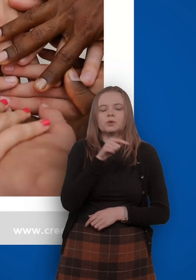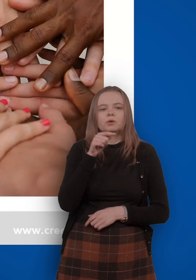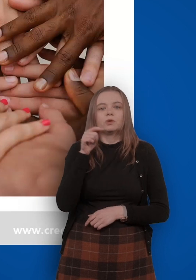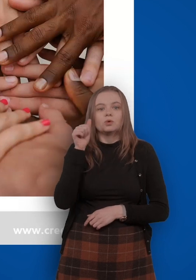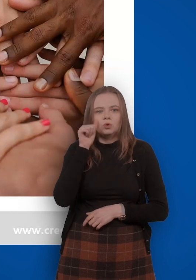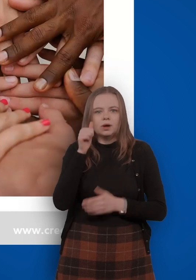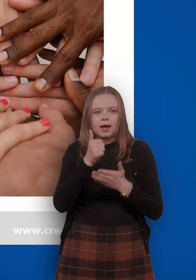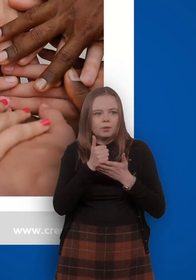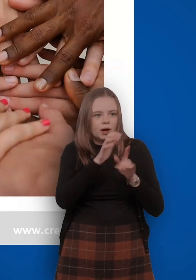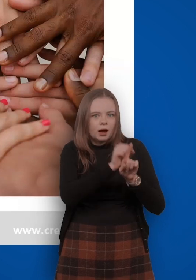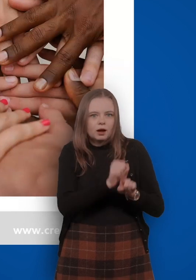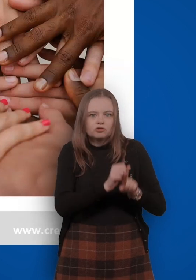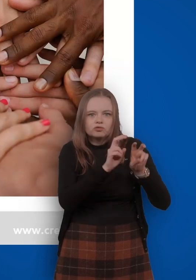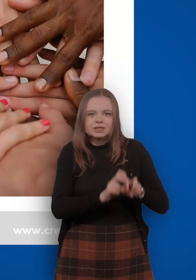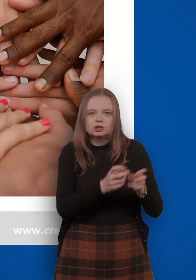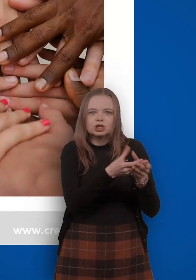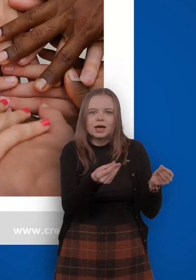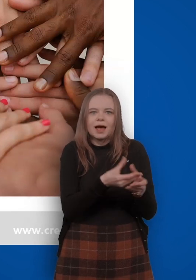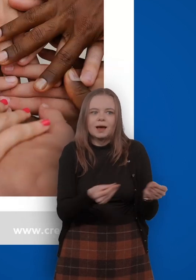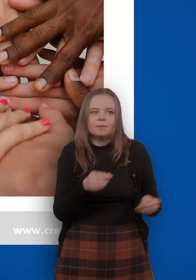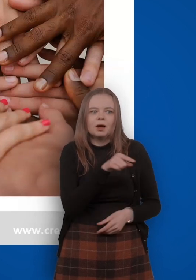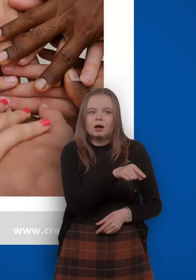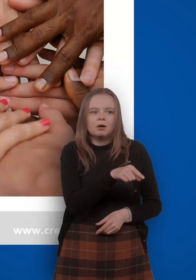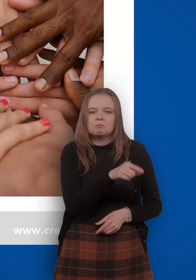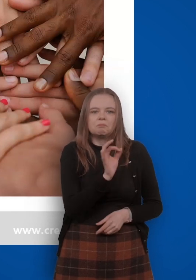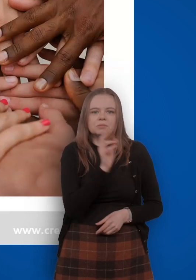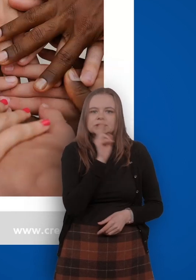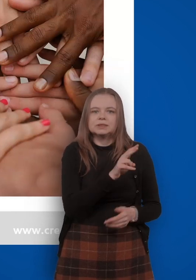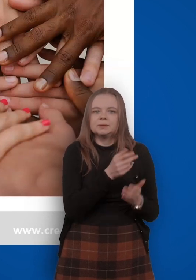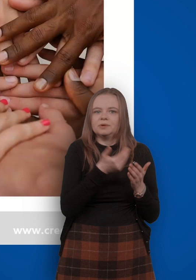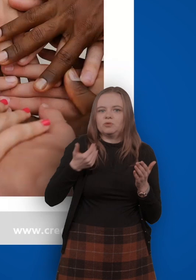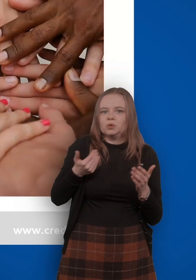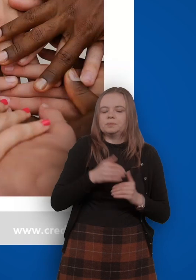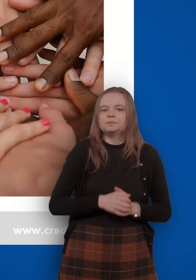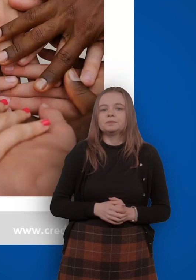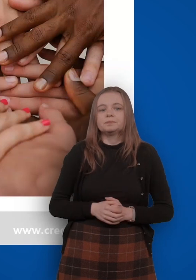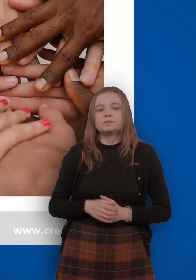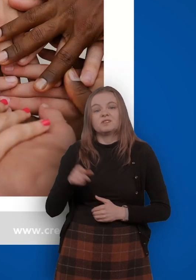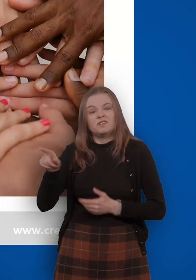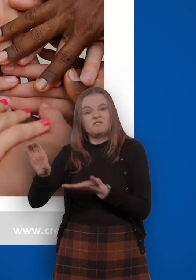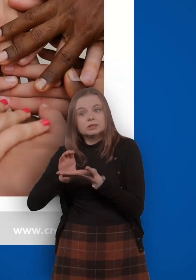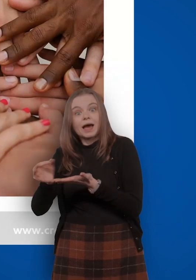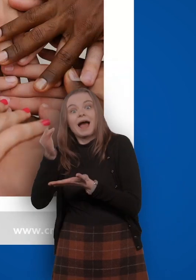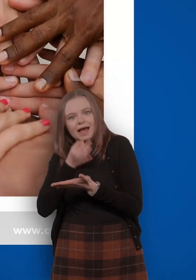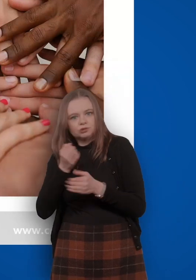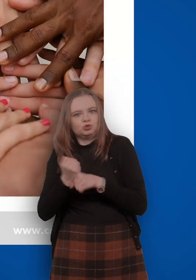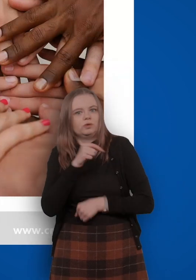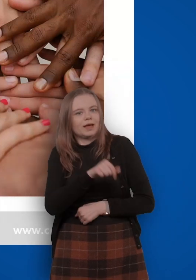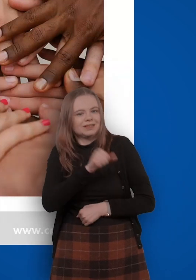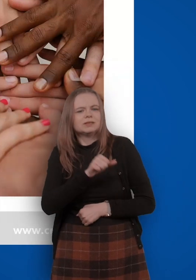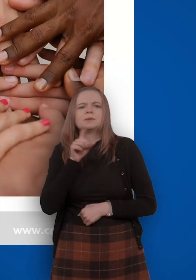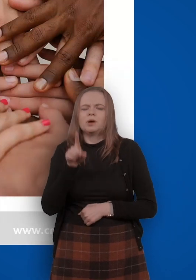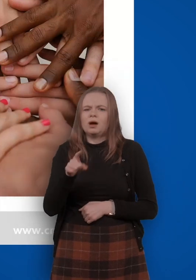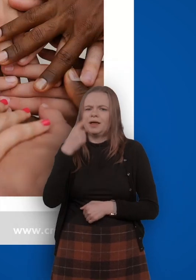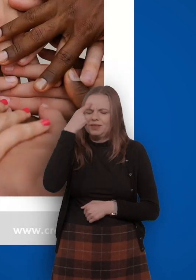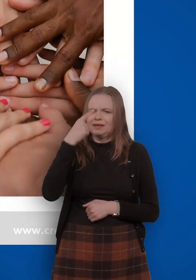find new research gaps that we might not have seen before. Obviously, funders need us to do this, but that's not the only reason to do it. And I really think we